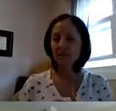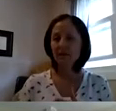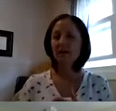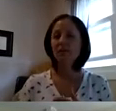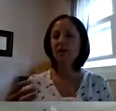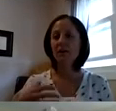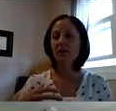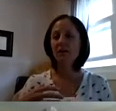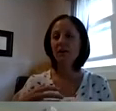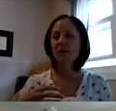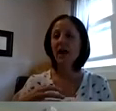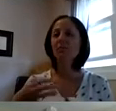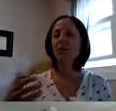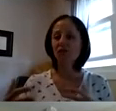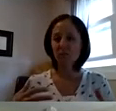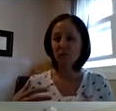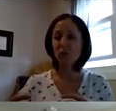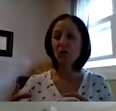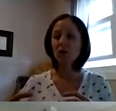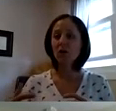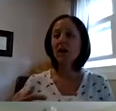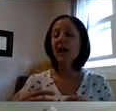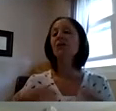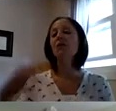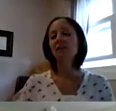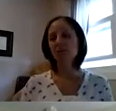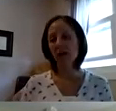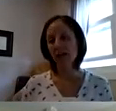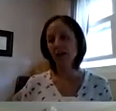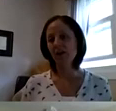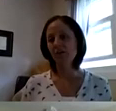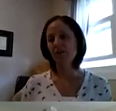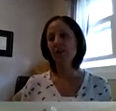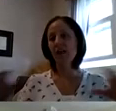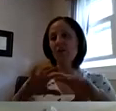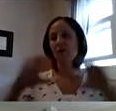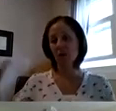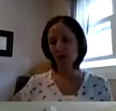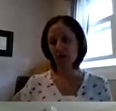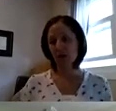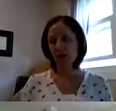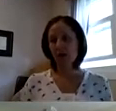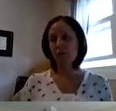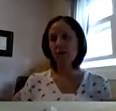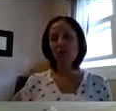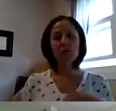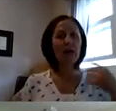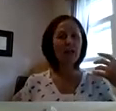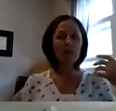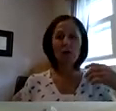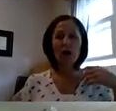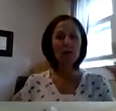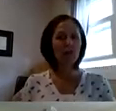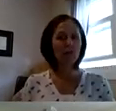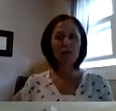segments of the application pool, everyone is applying under the same umbrella. Whether you're applying